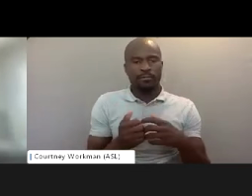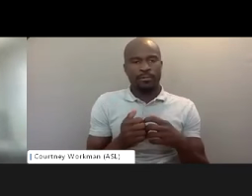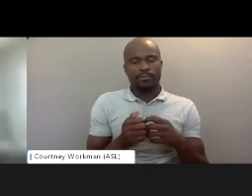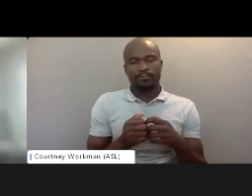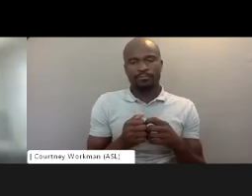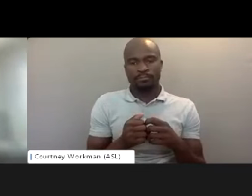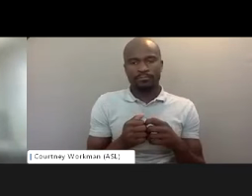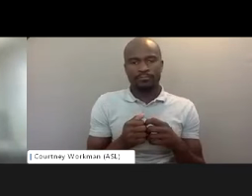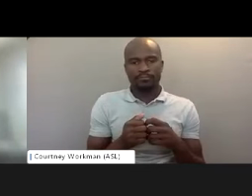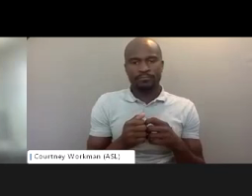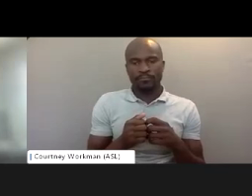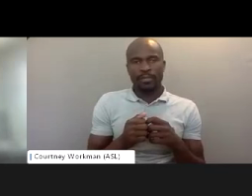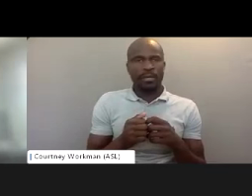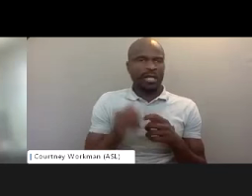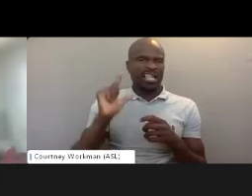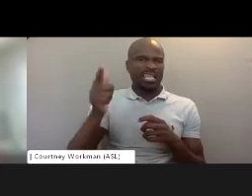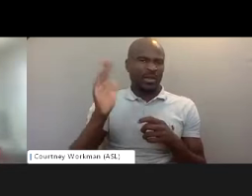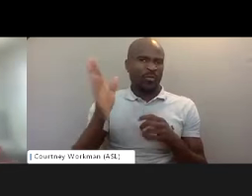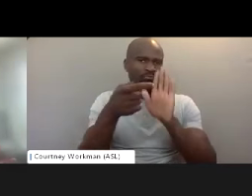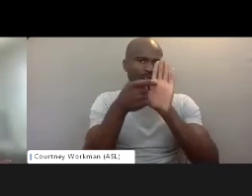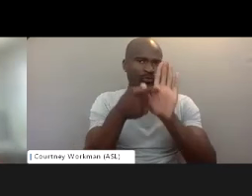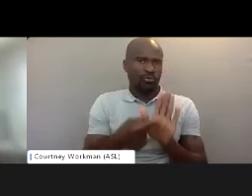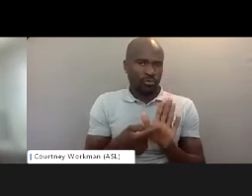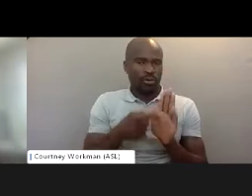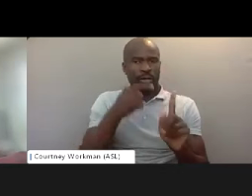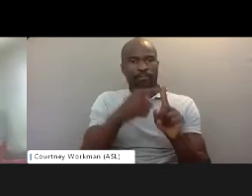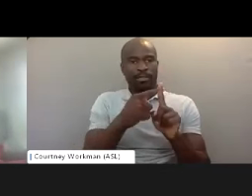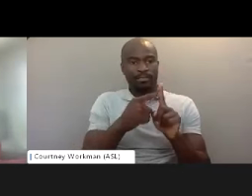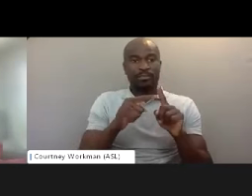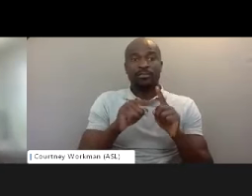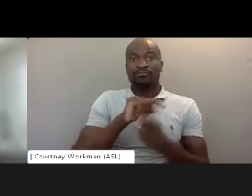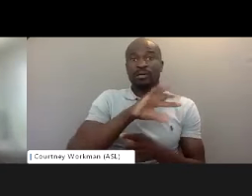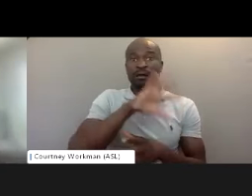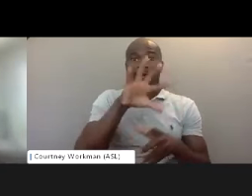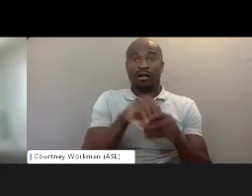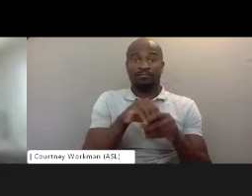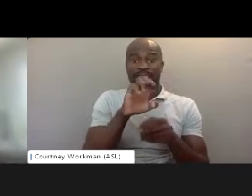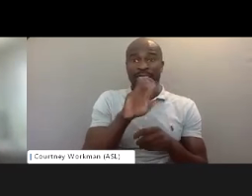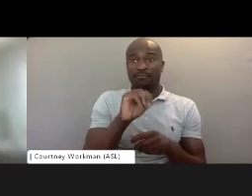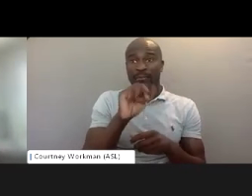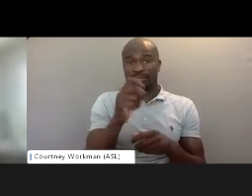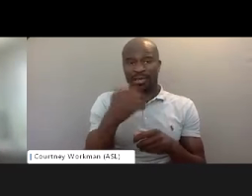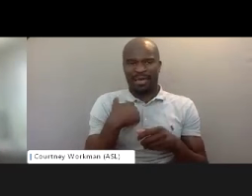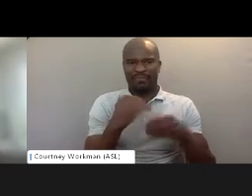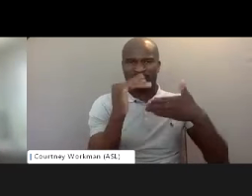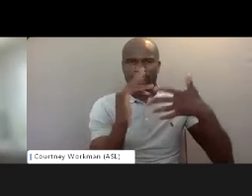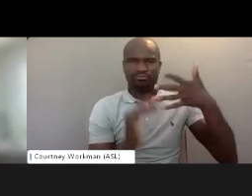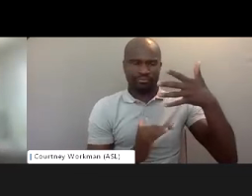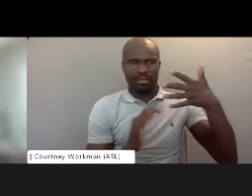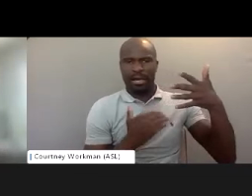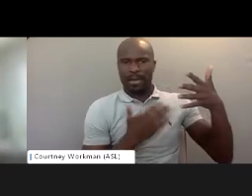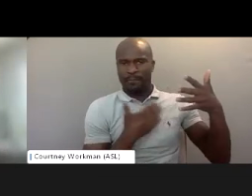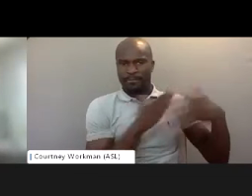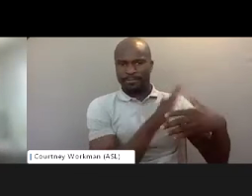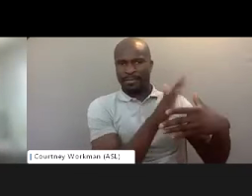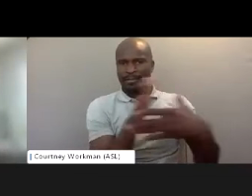then also I'm happy to provide our overall annex that has all of this really laid out from Best Practice 11, but